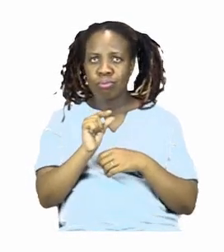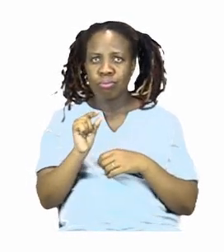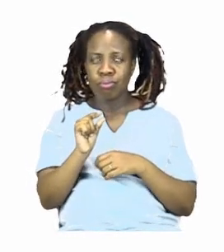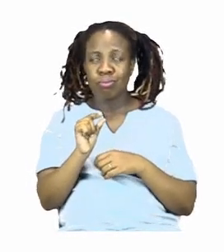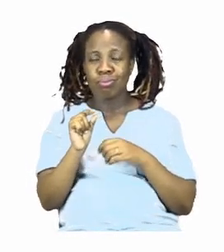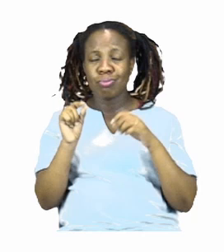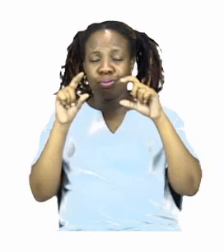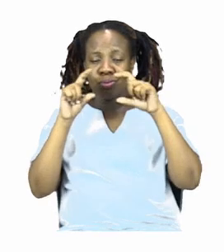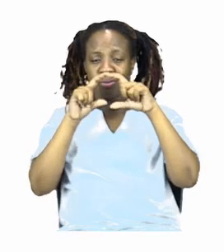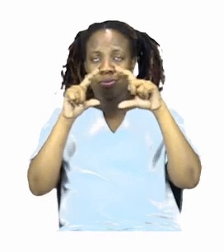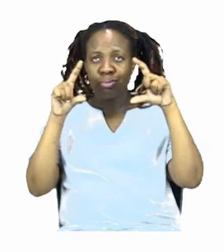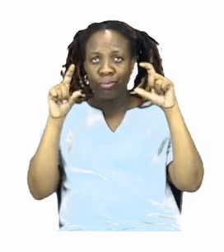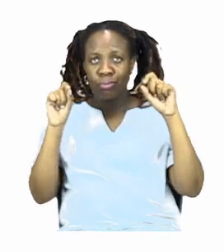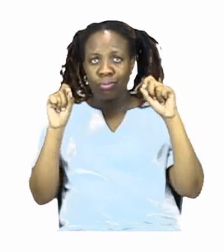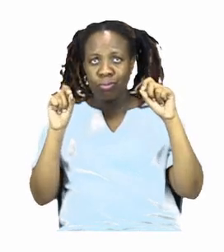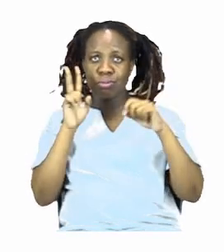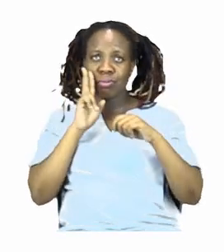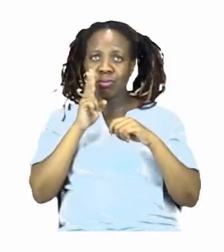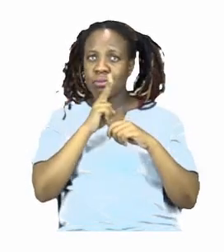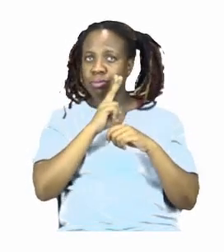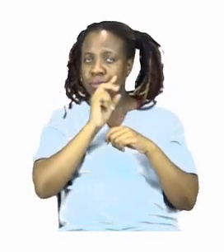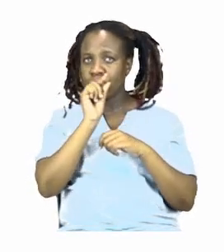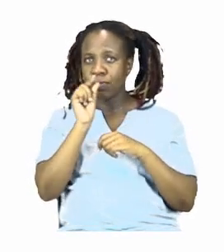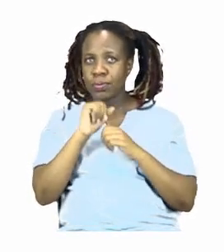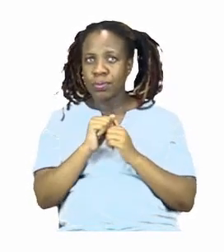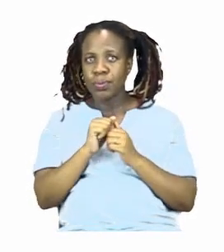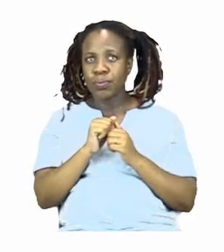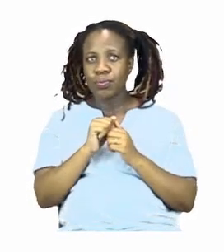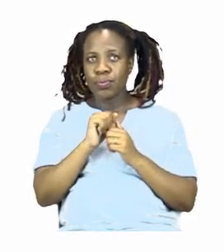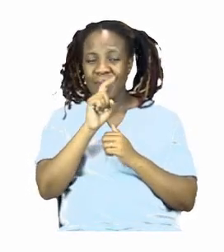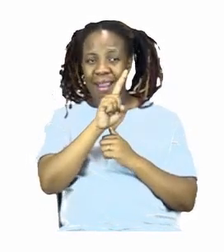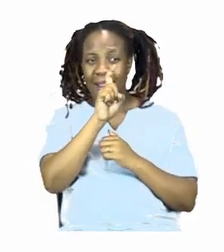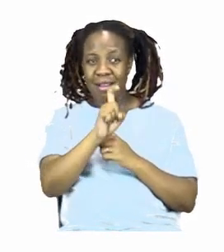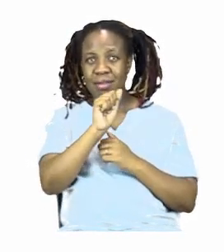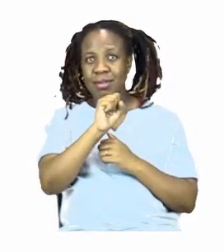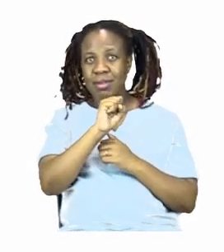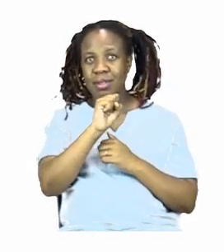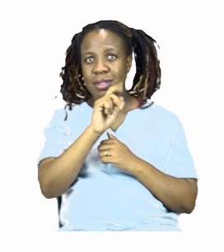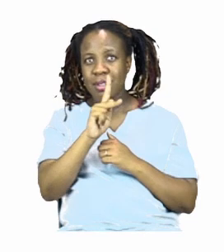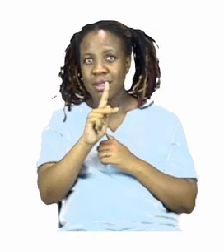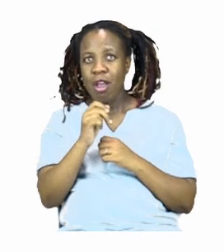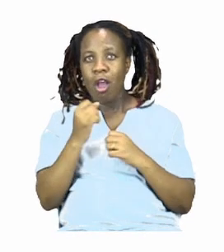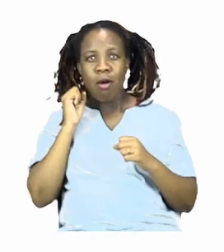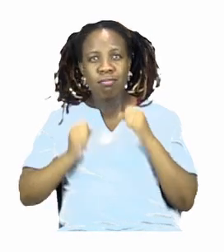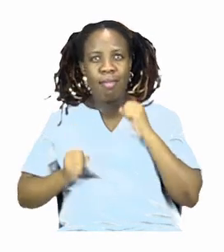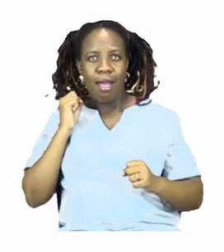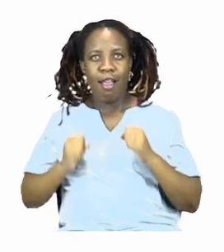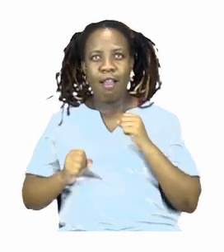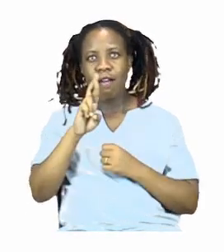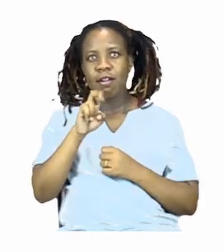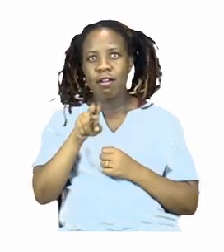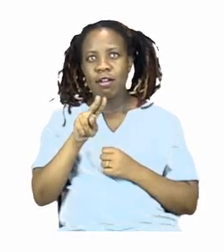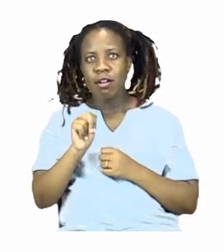Let's quickly look at the verbs. These verbs are ask, run, drink,